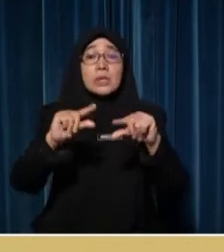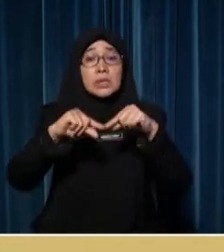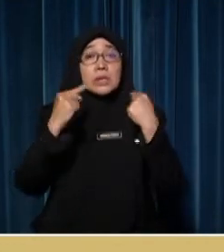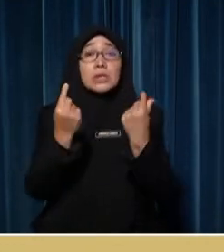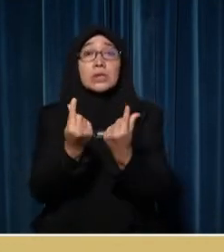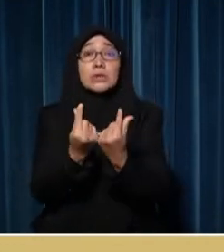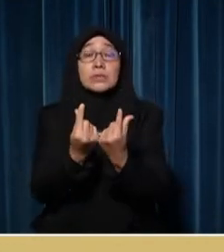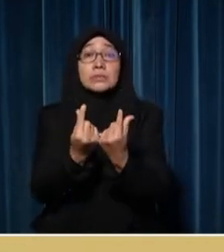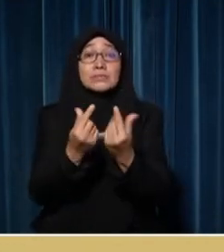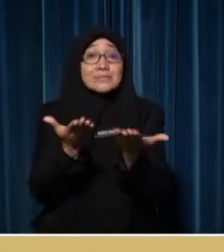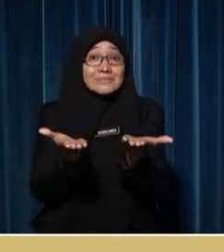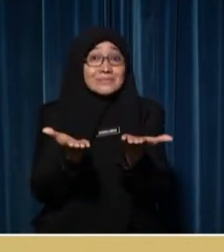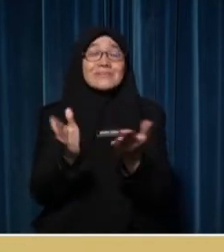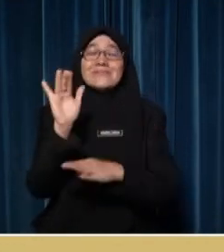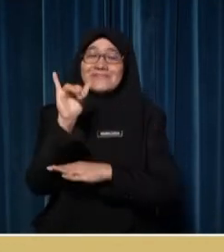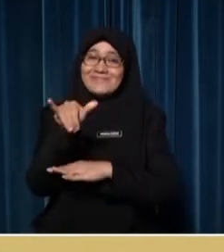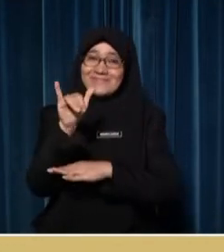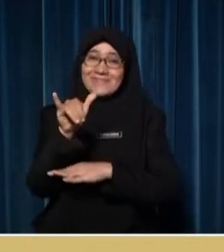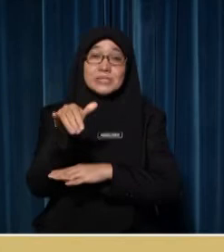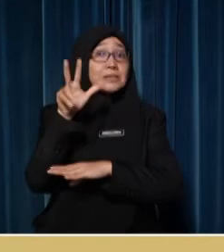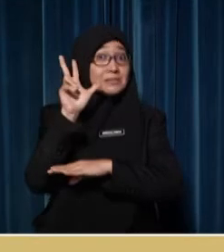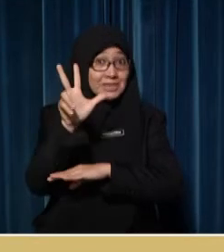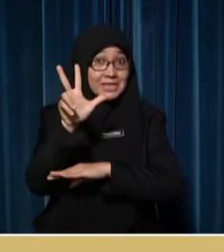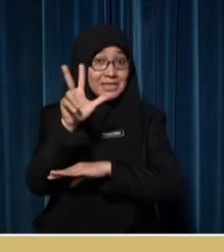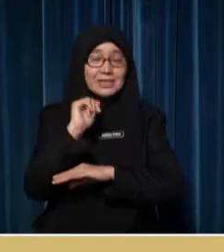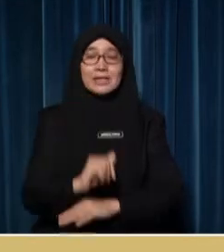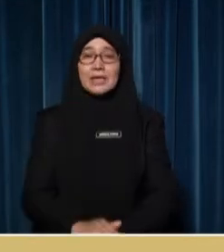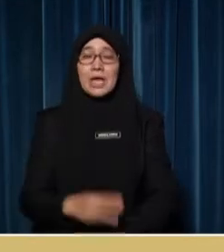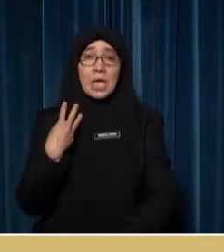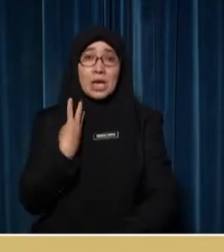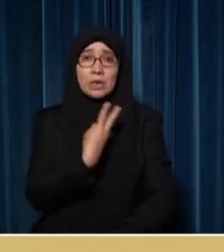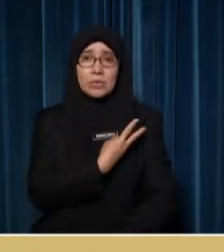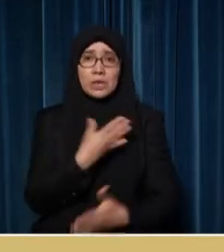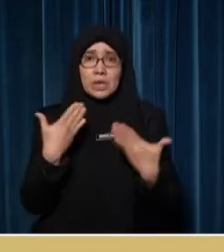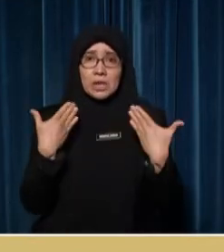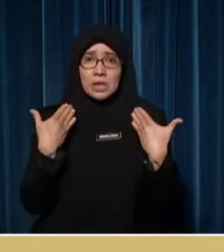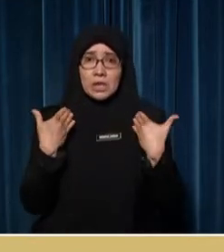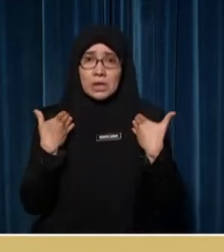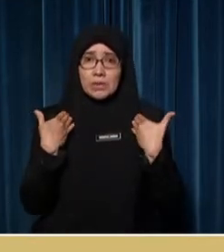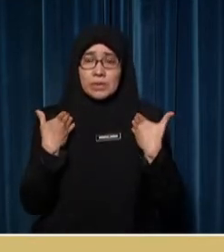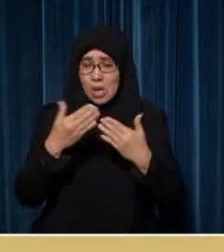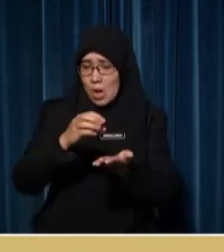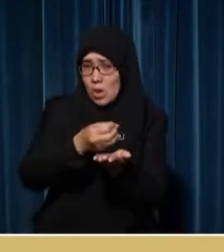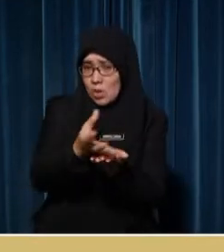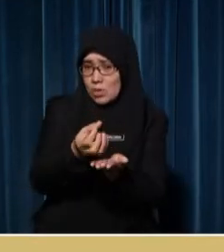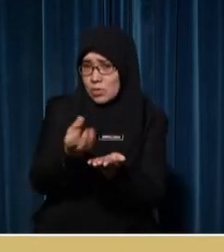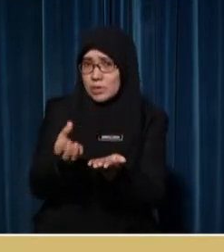there? Yes, 3. We had distributed our cereal